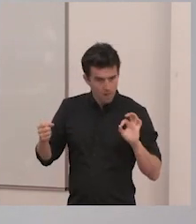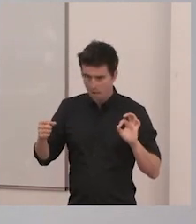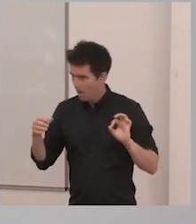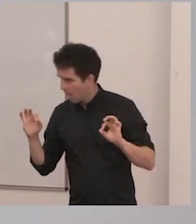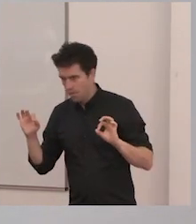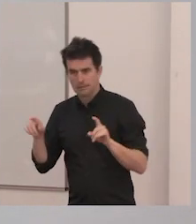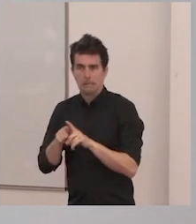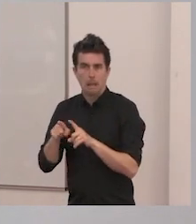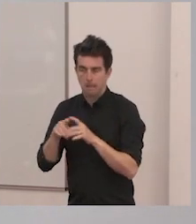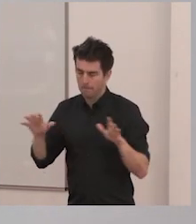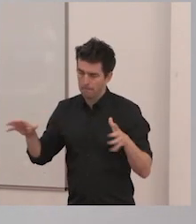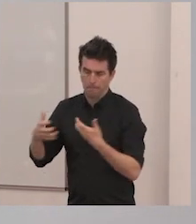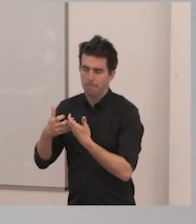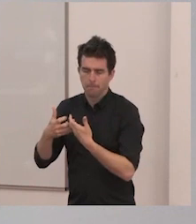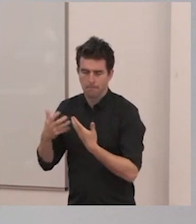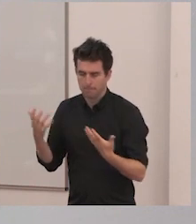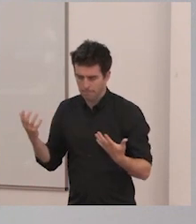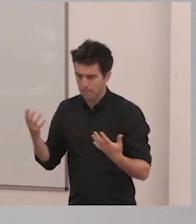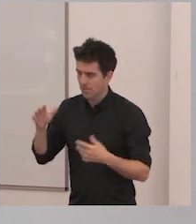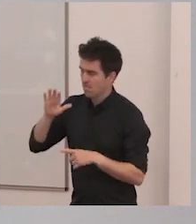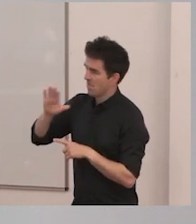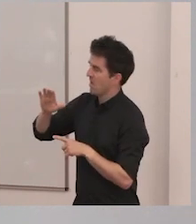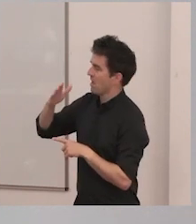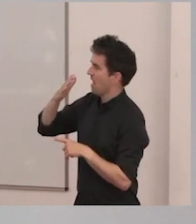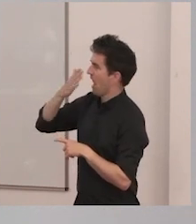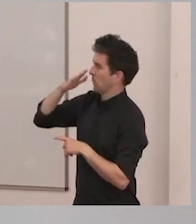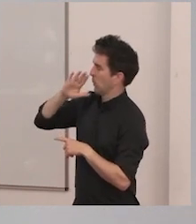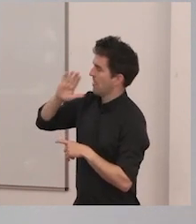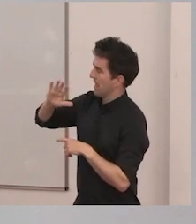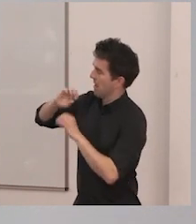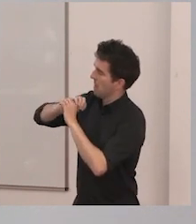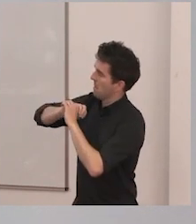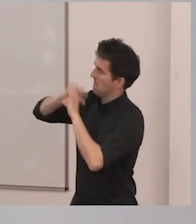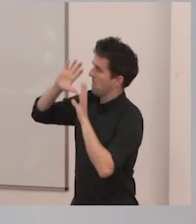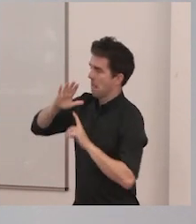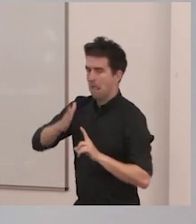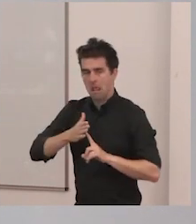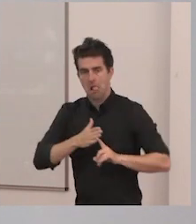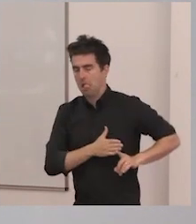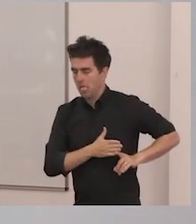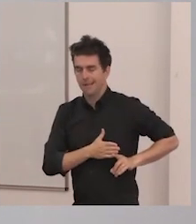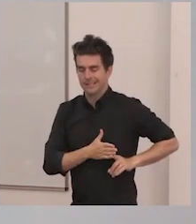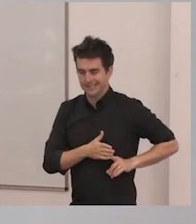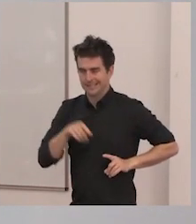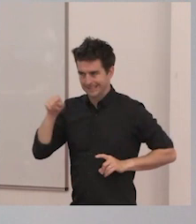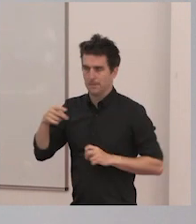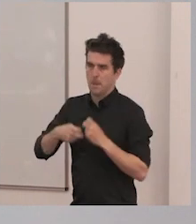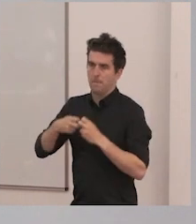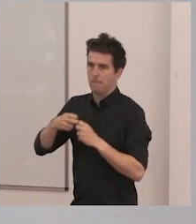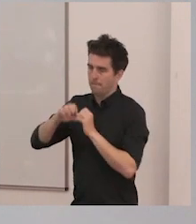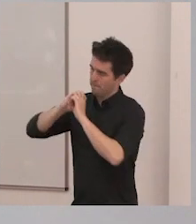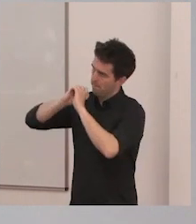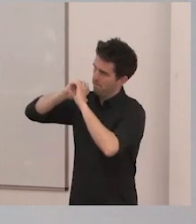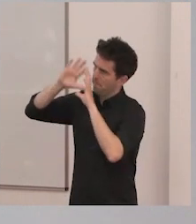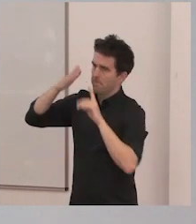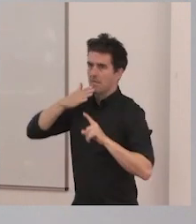disability and are embedded in the structures and institutions of our society. The